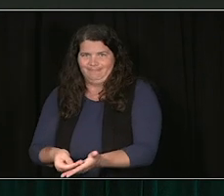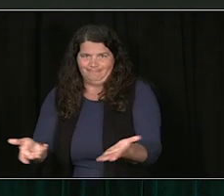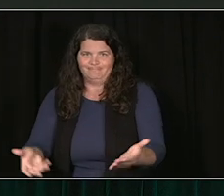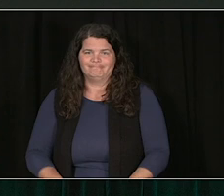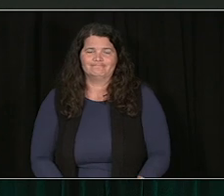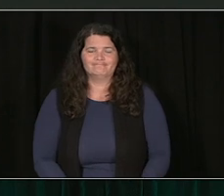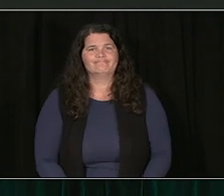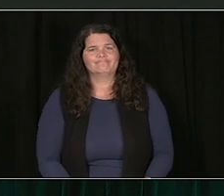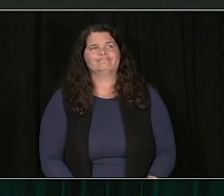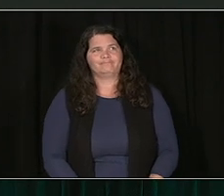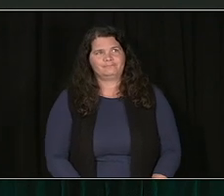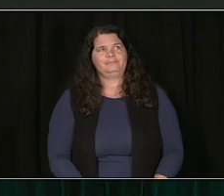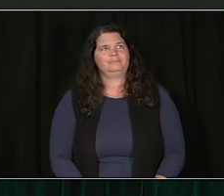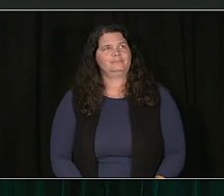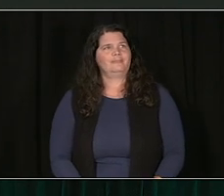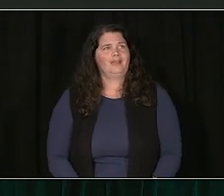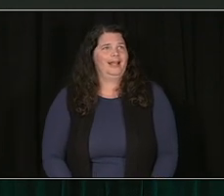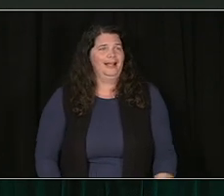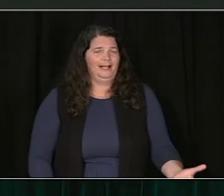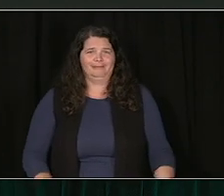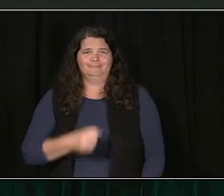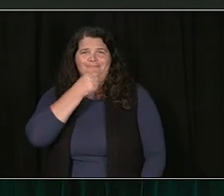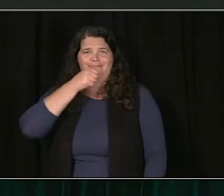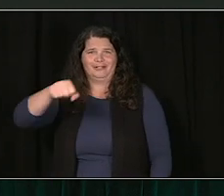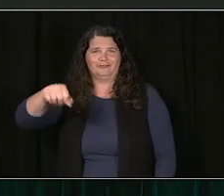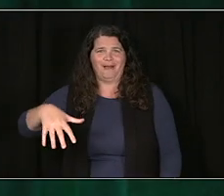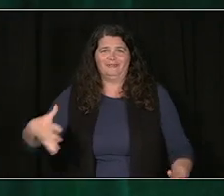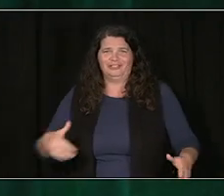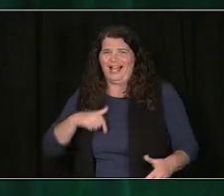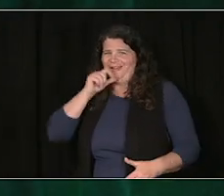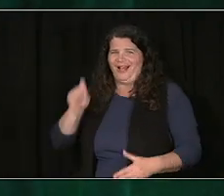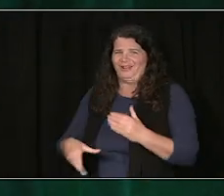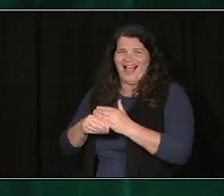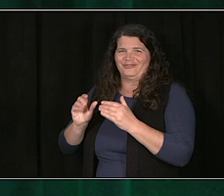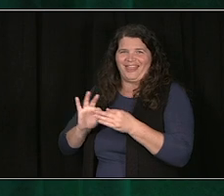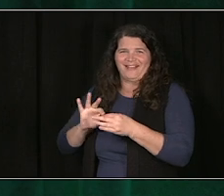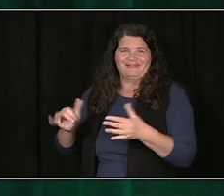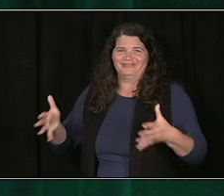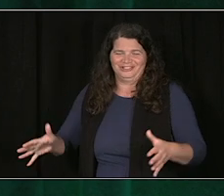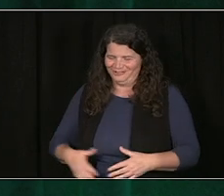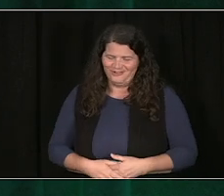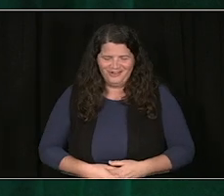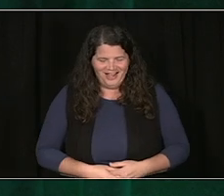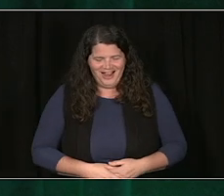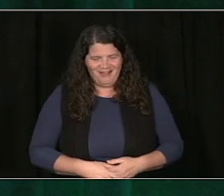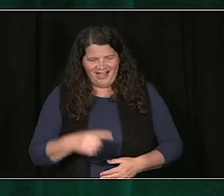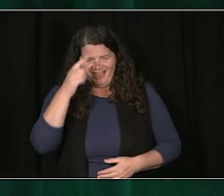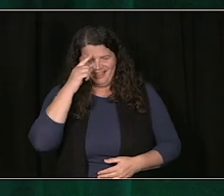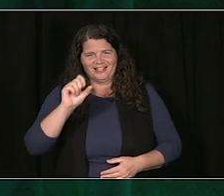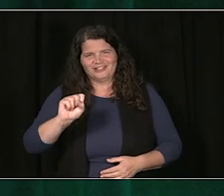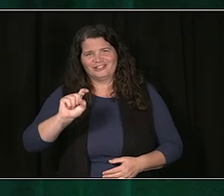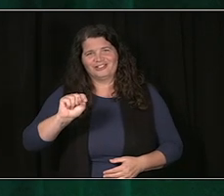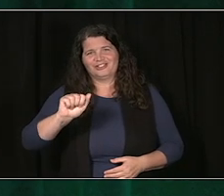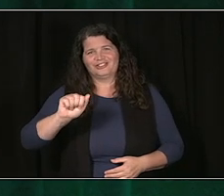I mean, mic drop, everyone. I don't know what else I have to add. No, I think that Starz has done a wonderful job of leading